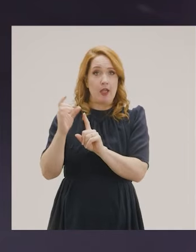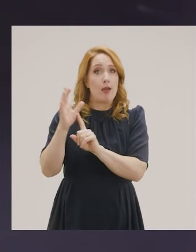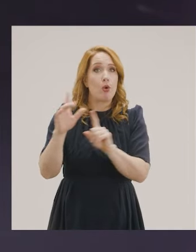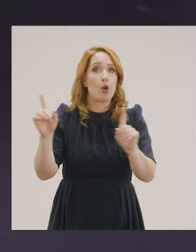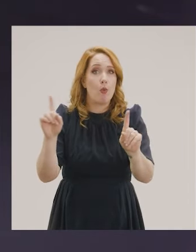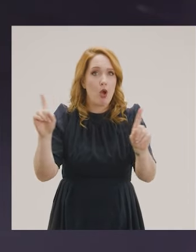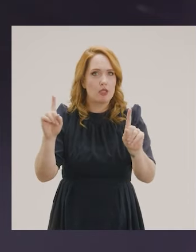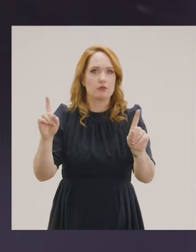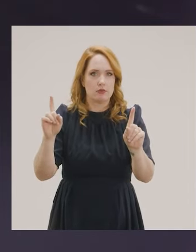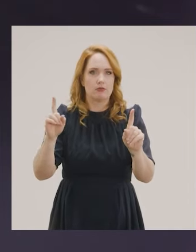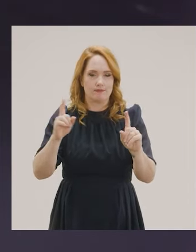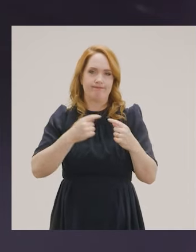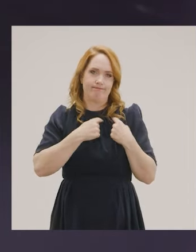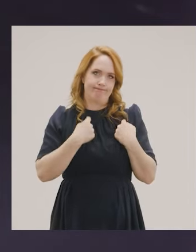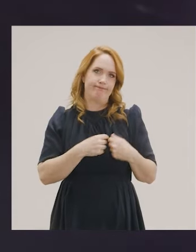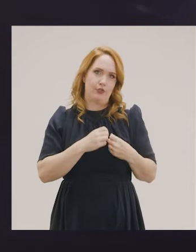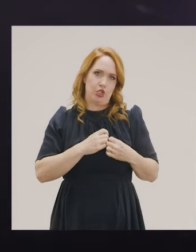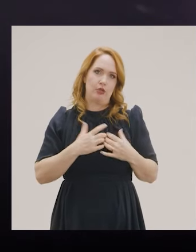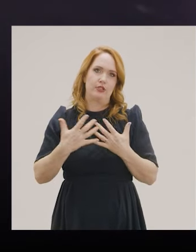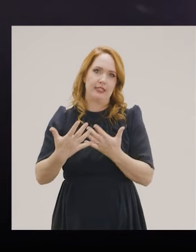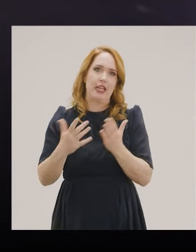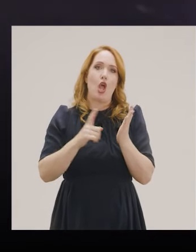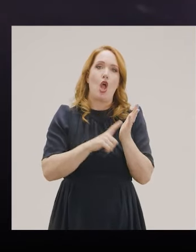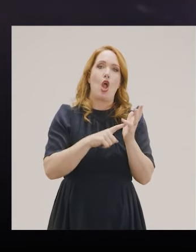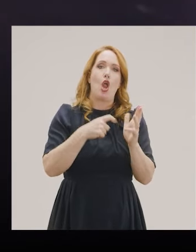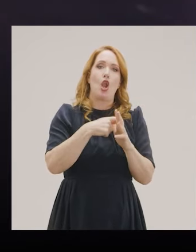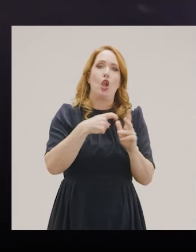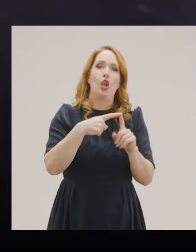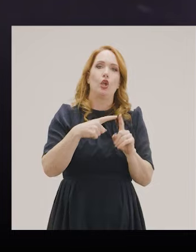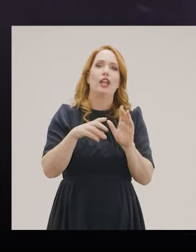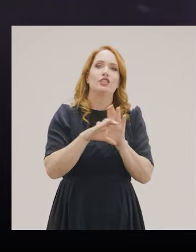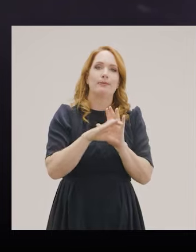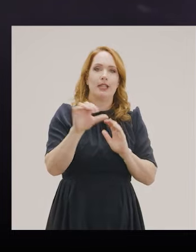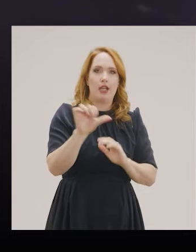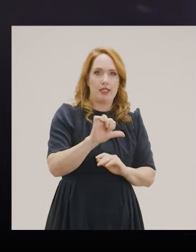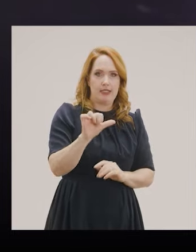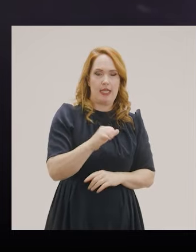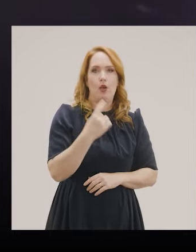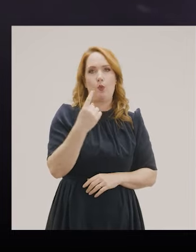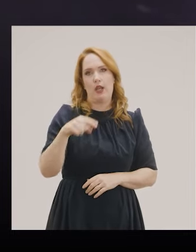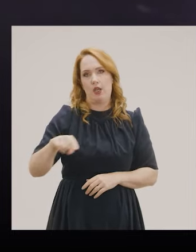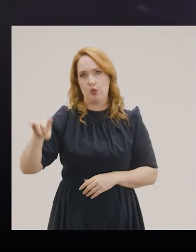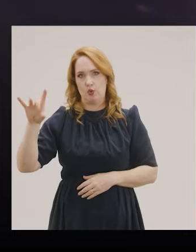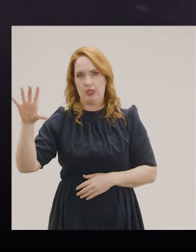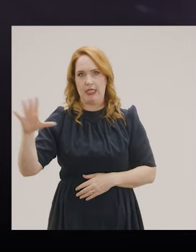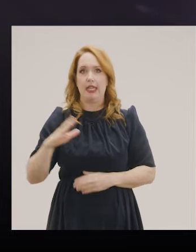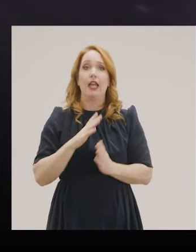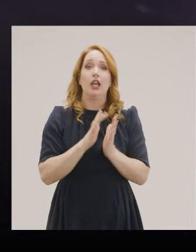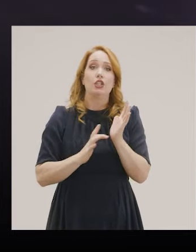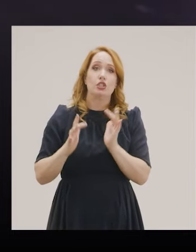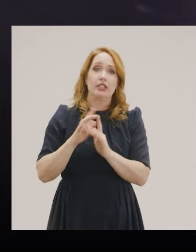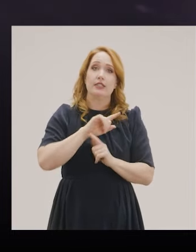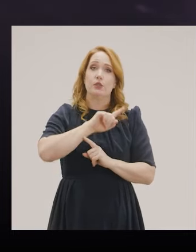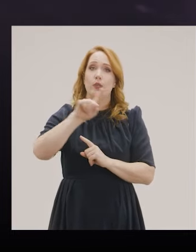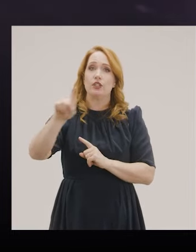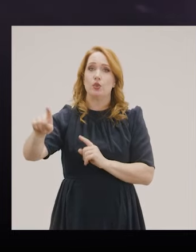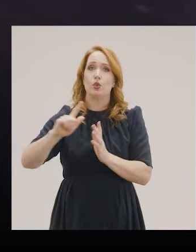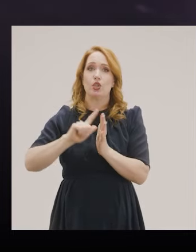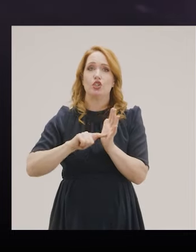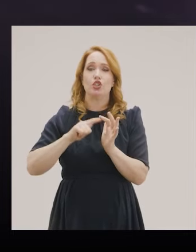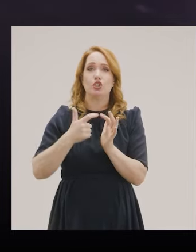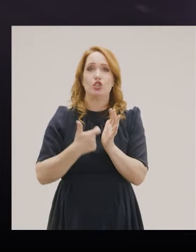is radical generosity. And we see in Luke chapter 19, verses 1 to 10, Jesus entered Jericho and was passing